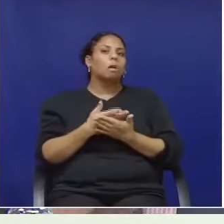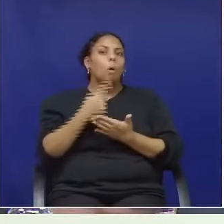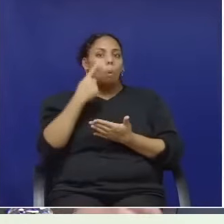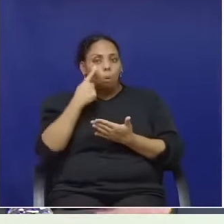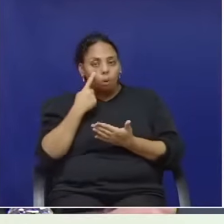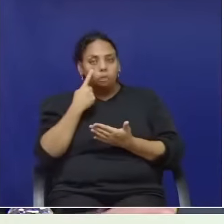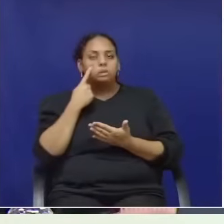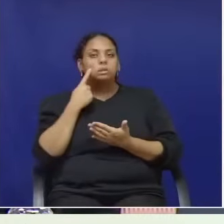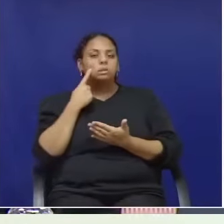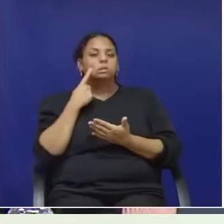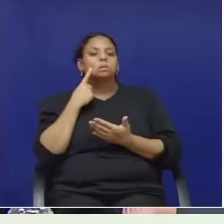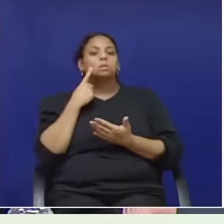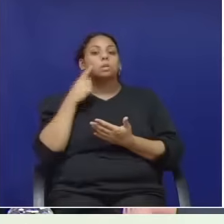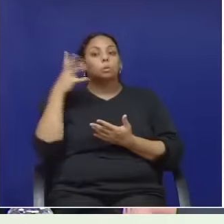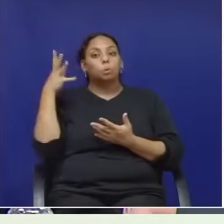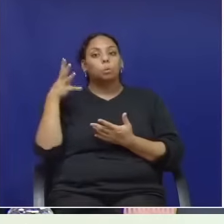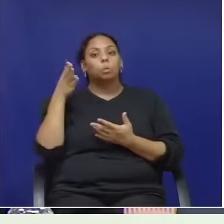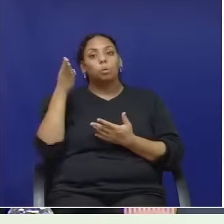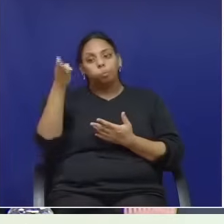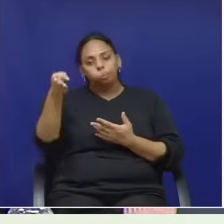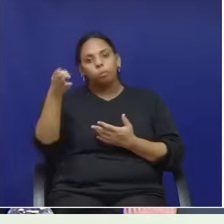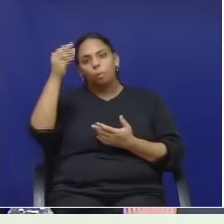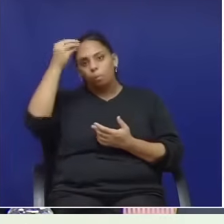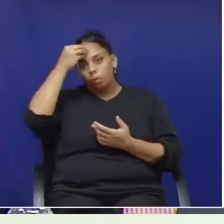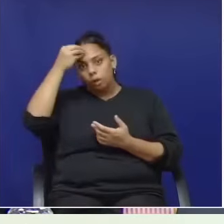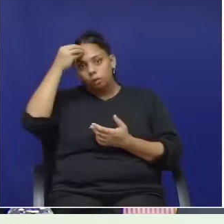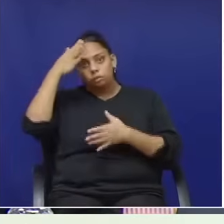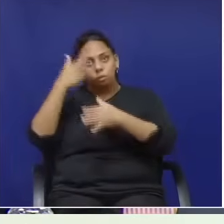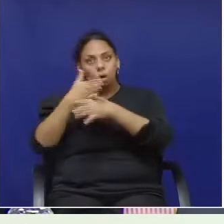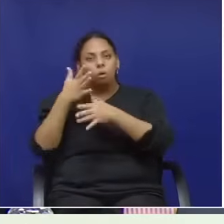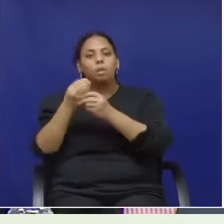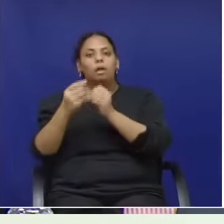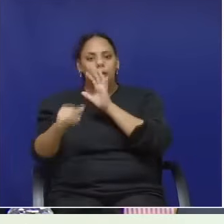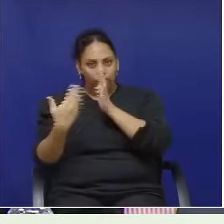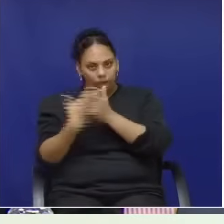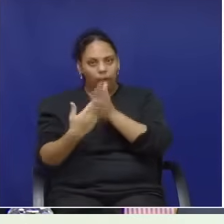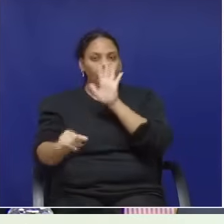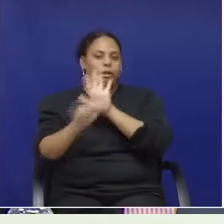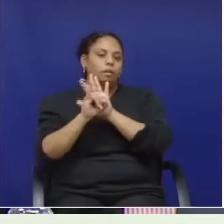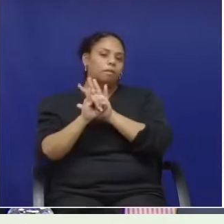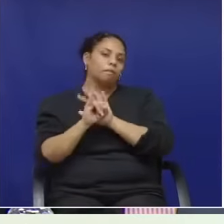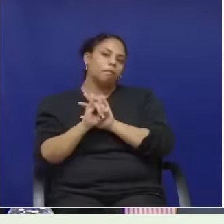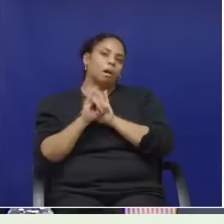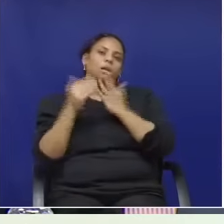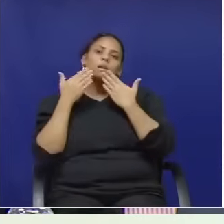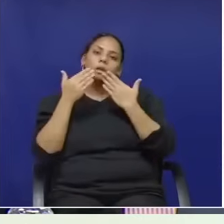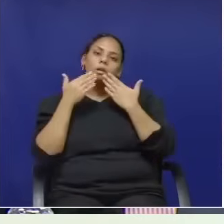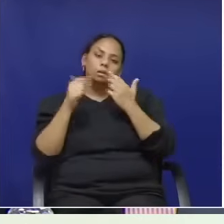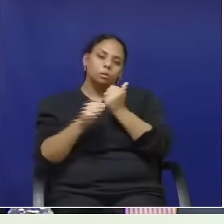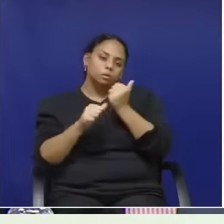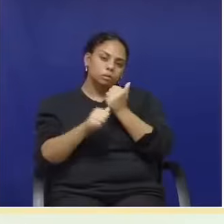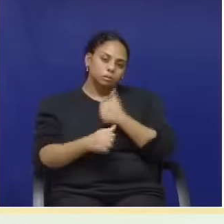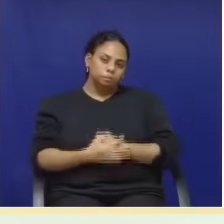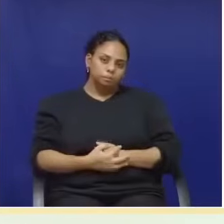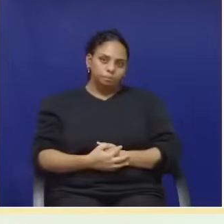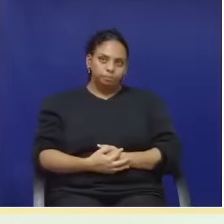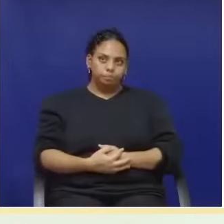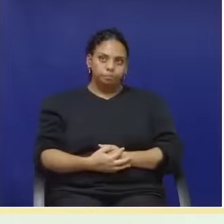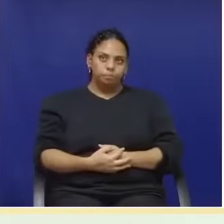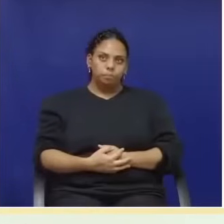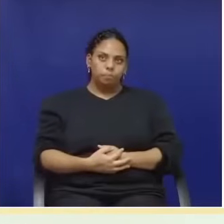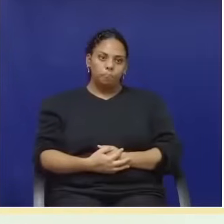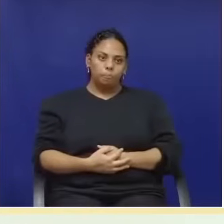weaknesses that has been there within the police, which we have also identified. Thank you very much, Deputy Speaker.